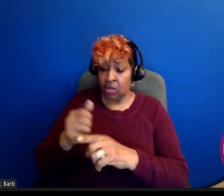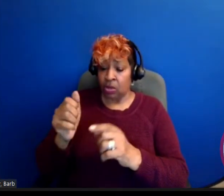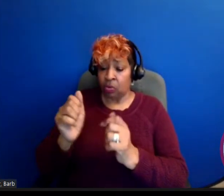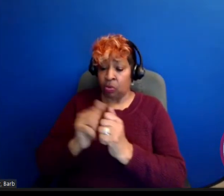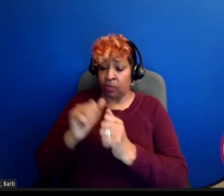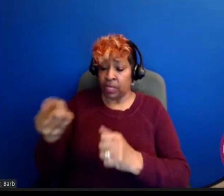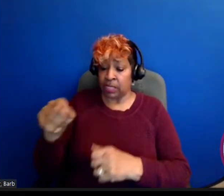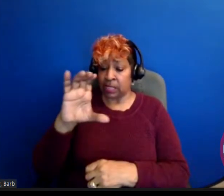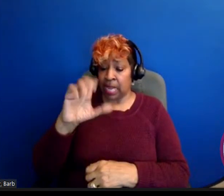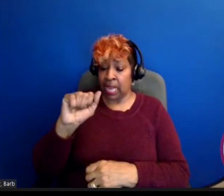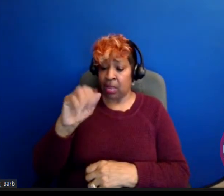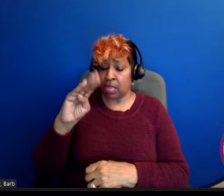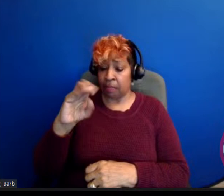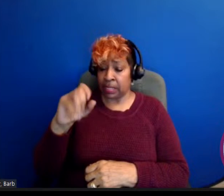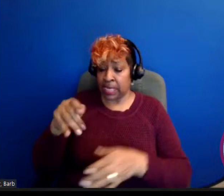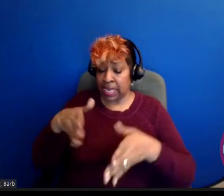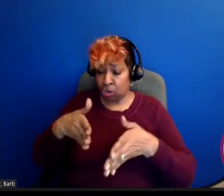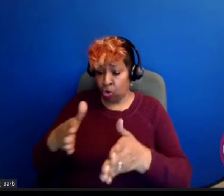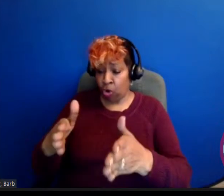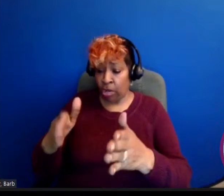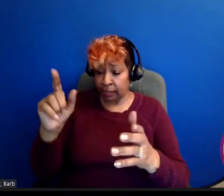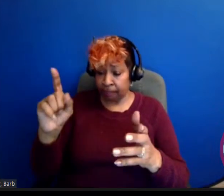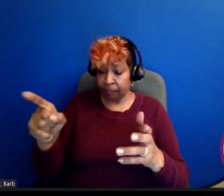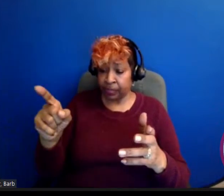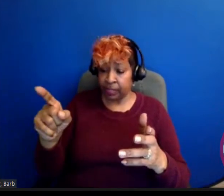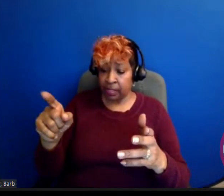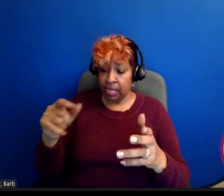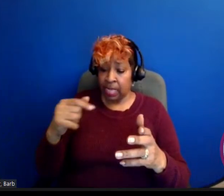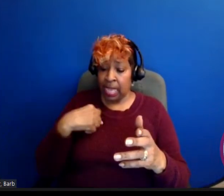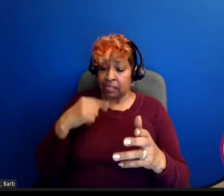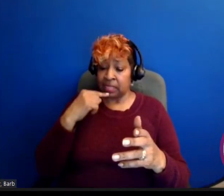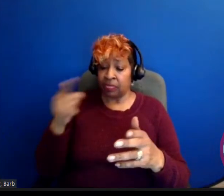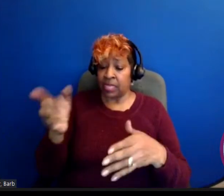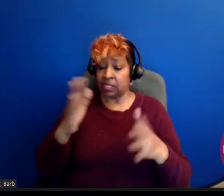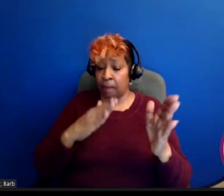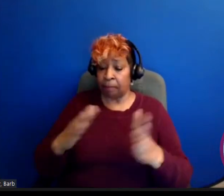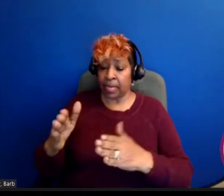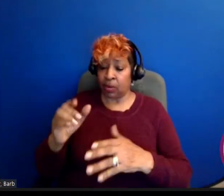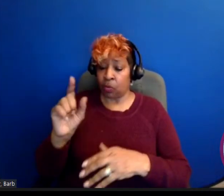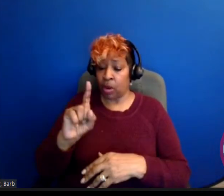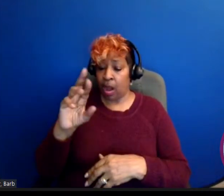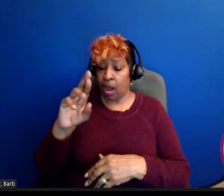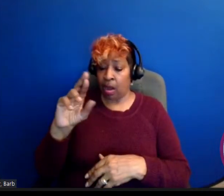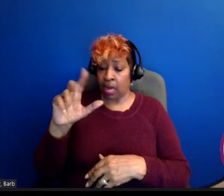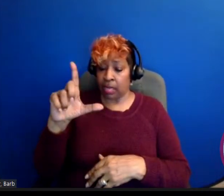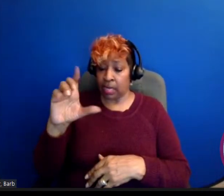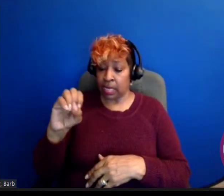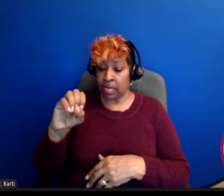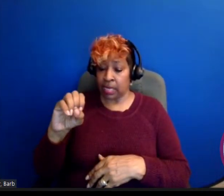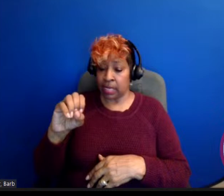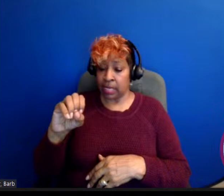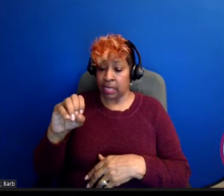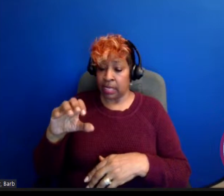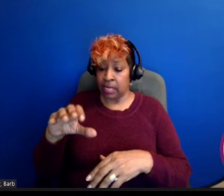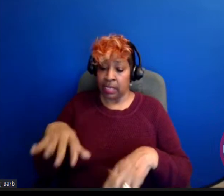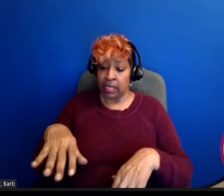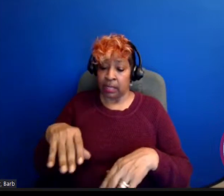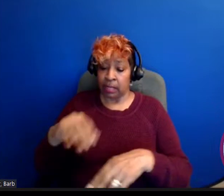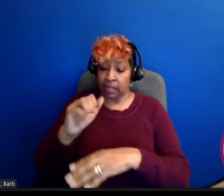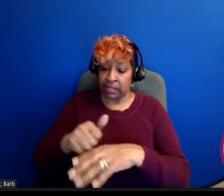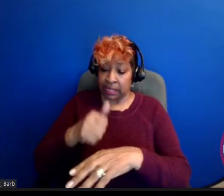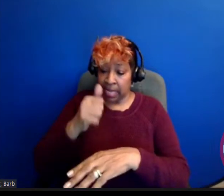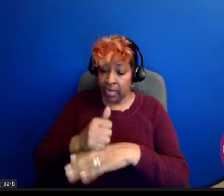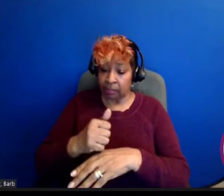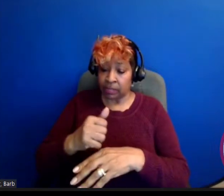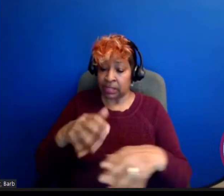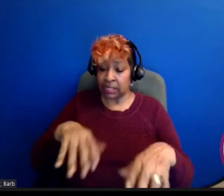plan when the red line extension gets put into place to take that route that stops at Hegewisch now and take it further west and take it all the way over to the red